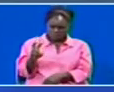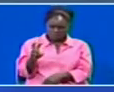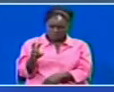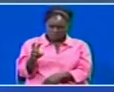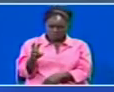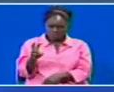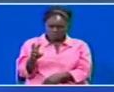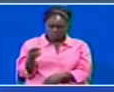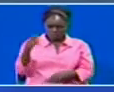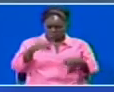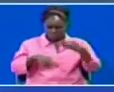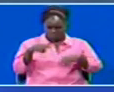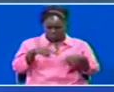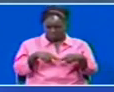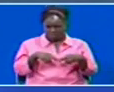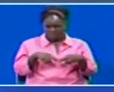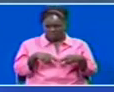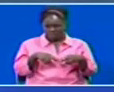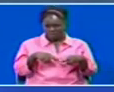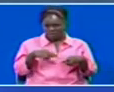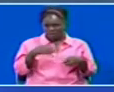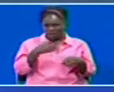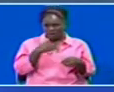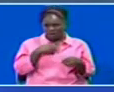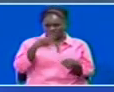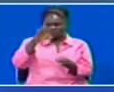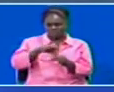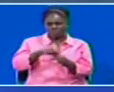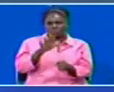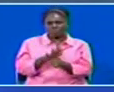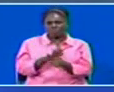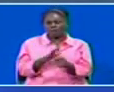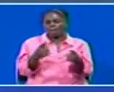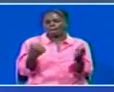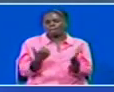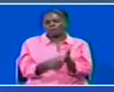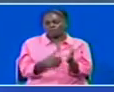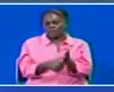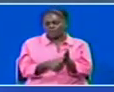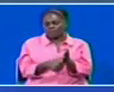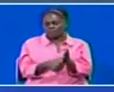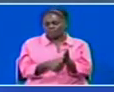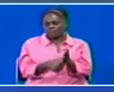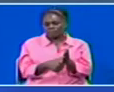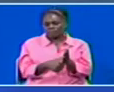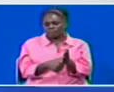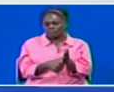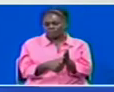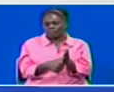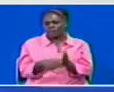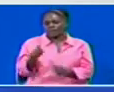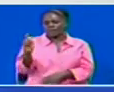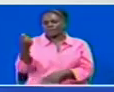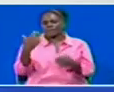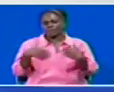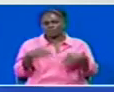was the referendum, mm-hmm. whether it's elections, we still have high voter turnout levels. What it is I think that issues, because Kenyans